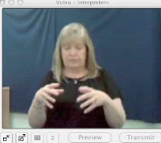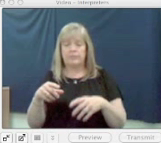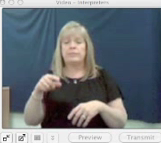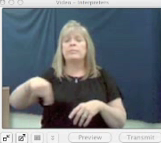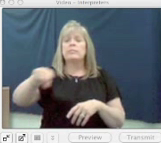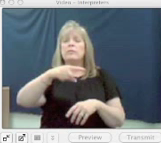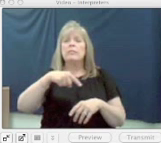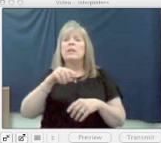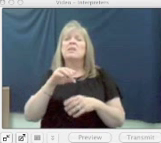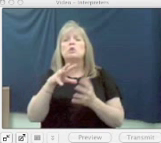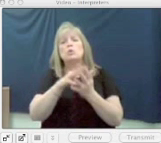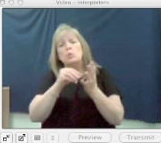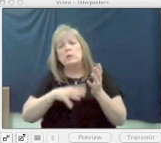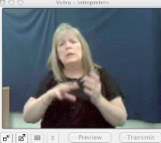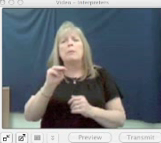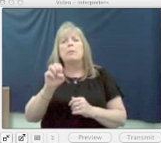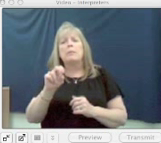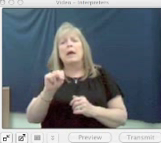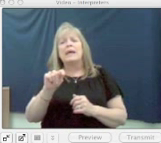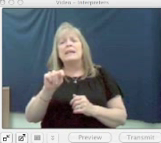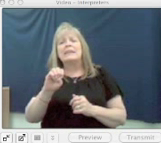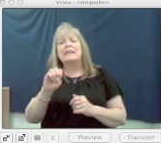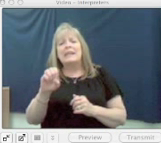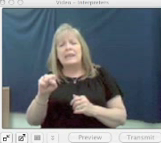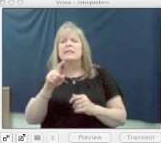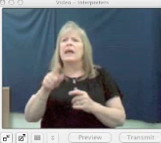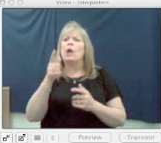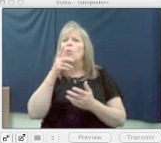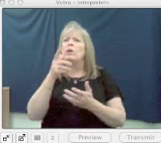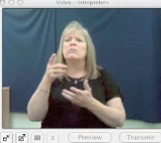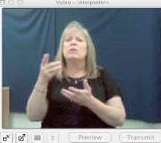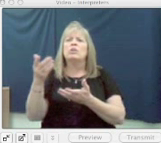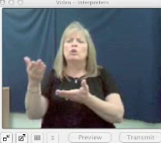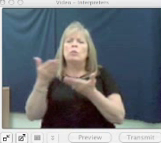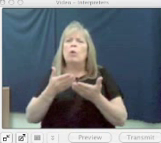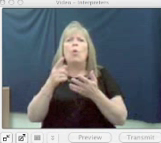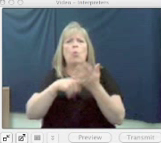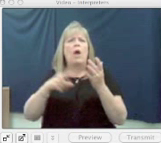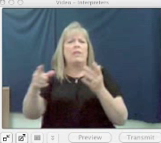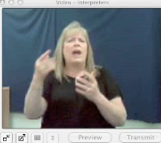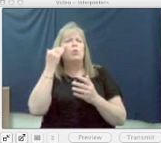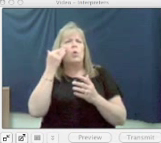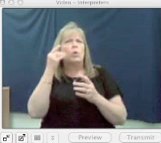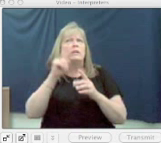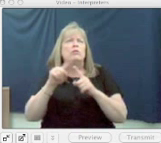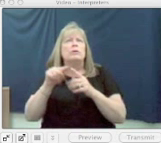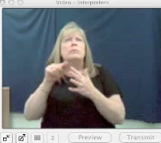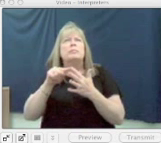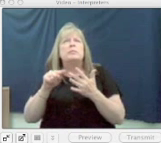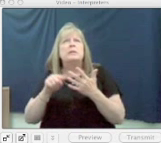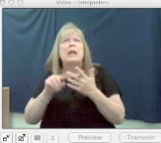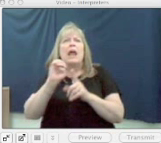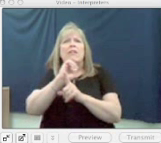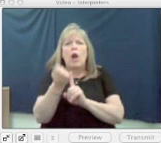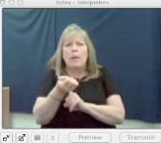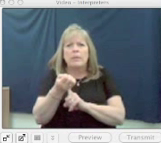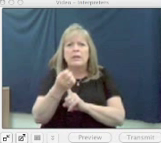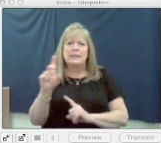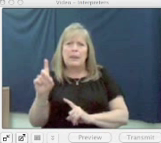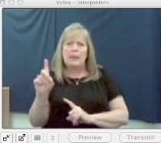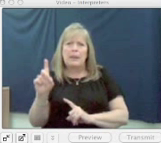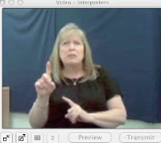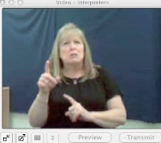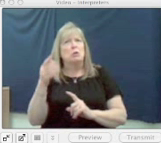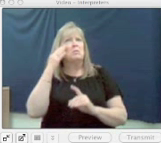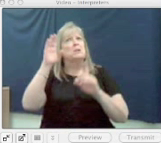their basic, what ends up being environmental demands that they know about of a job they're having next week.